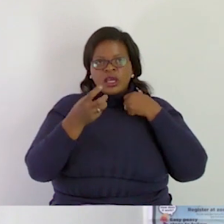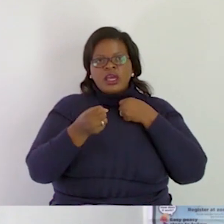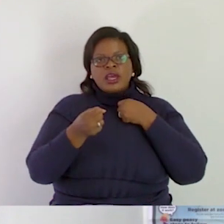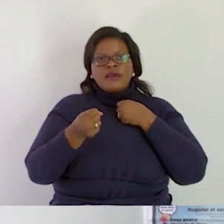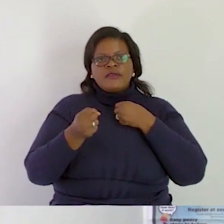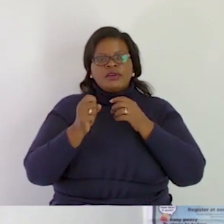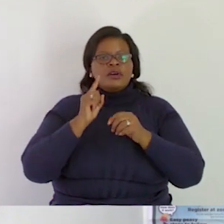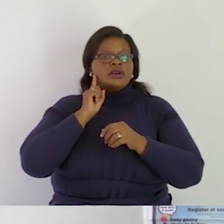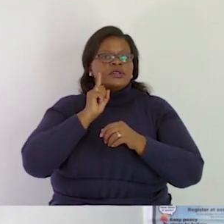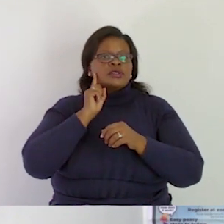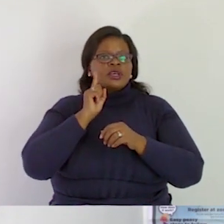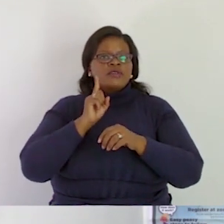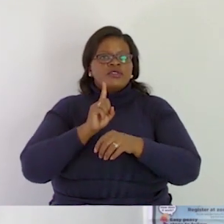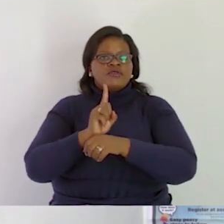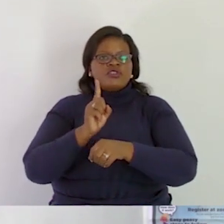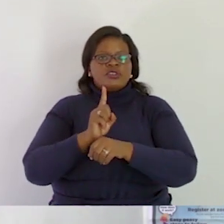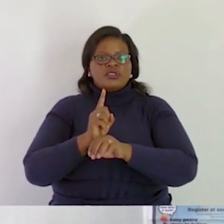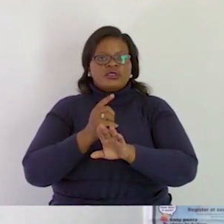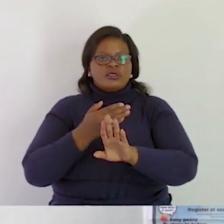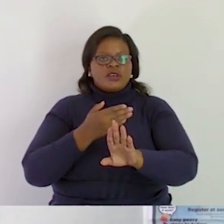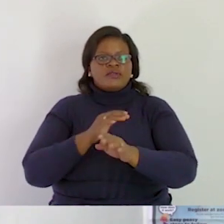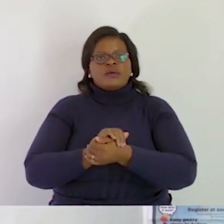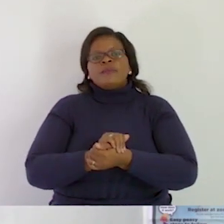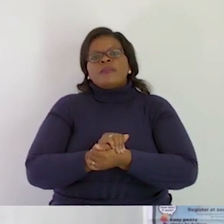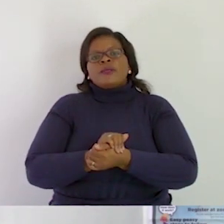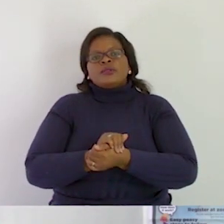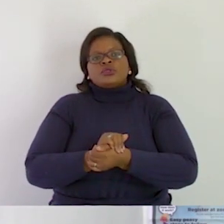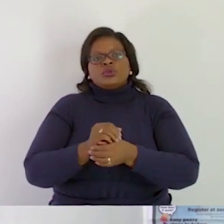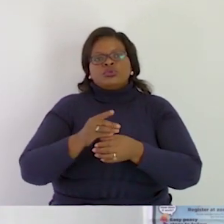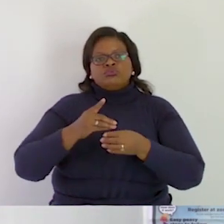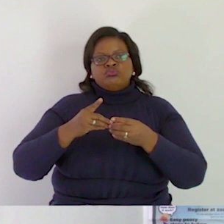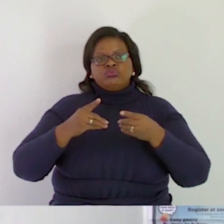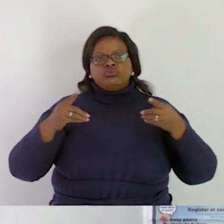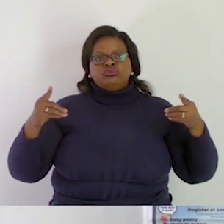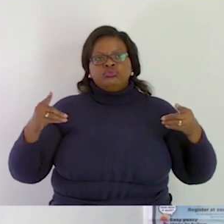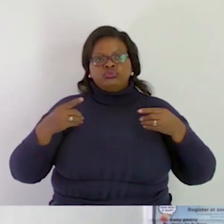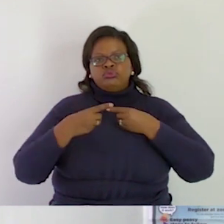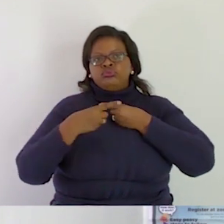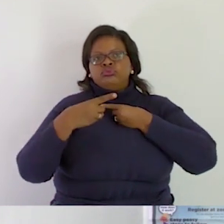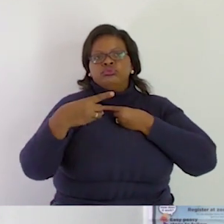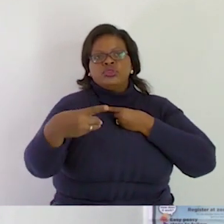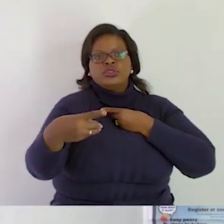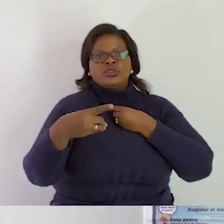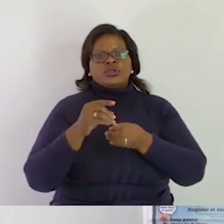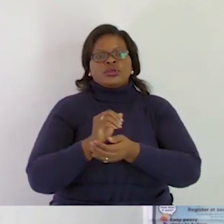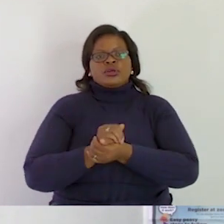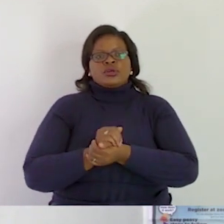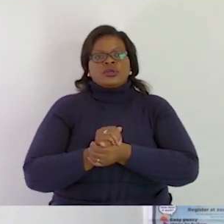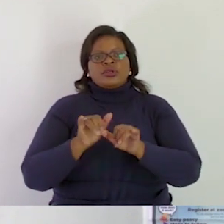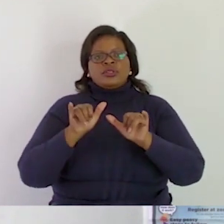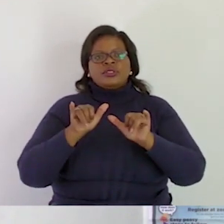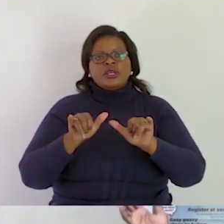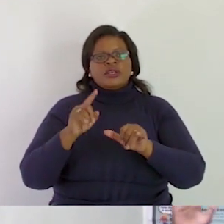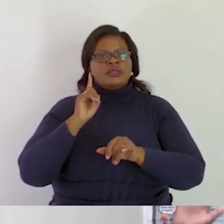Safety first. Keep the social distance by stretching out, and stay safe, and